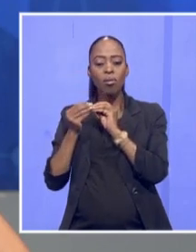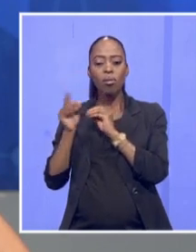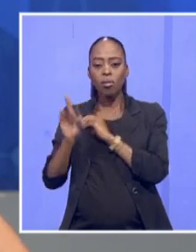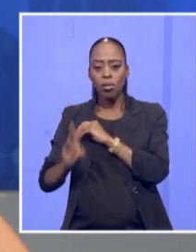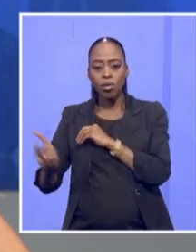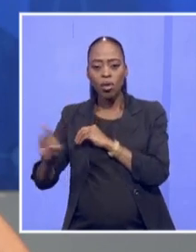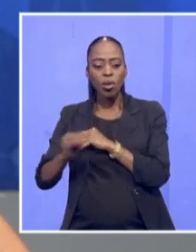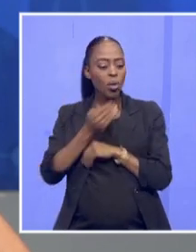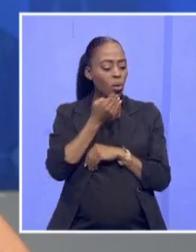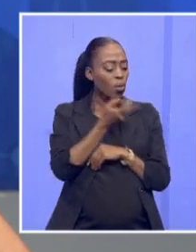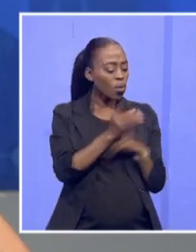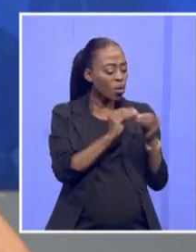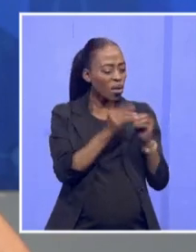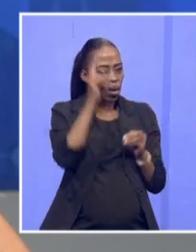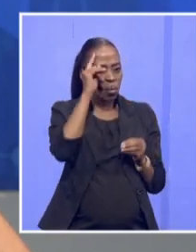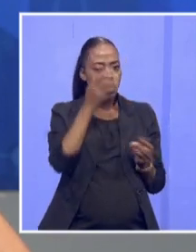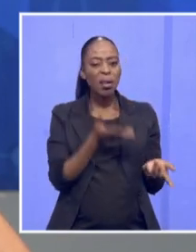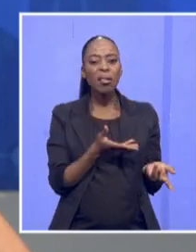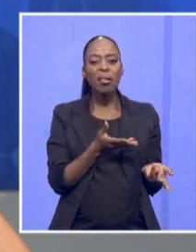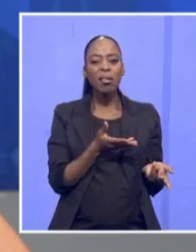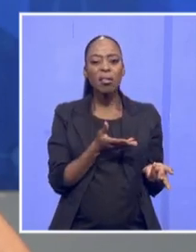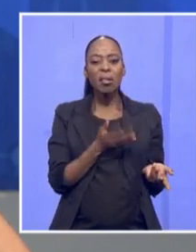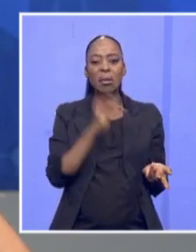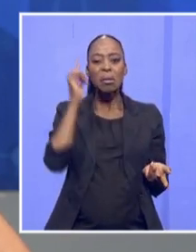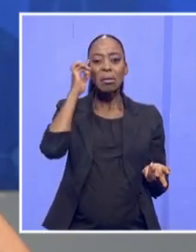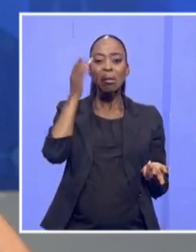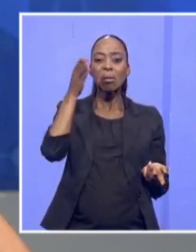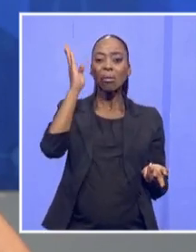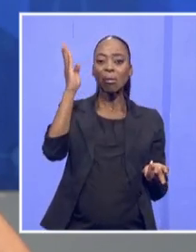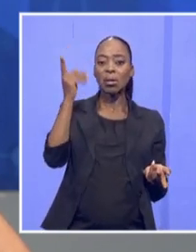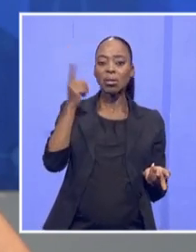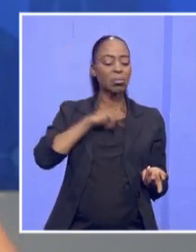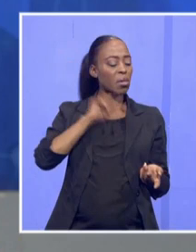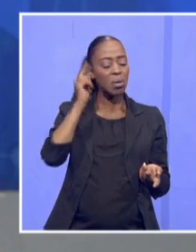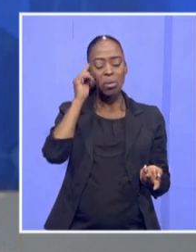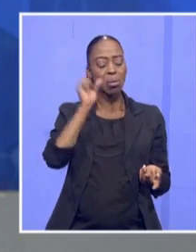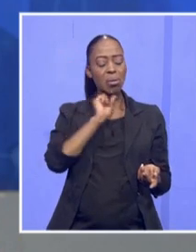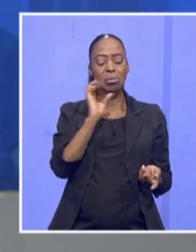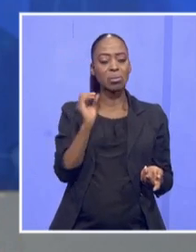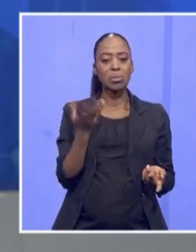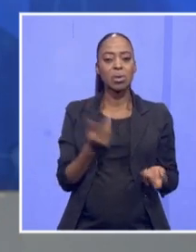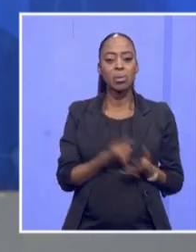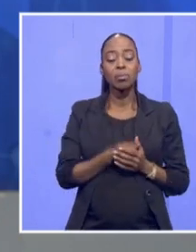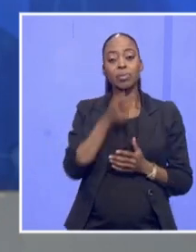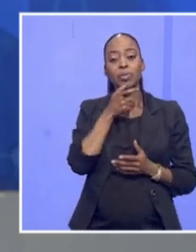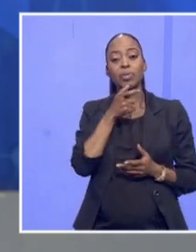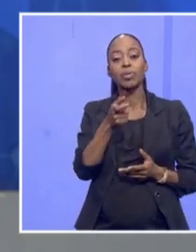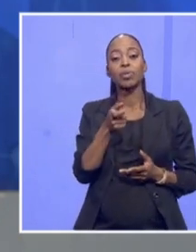animals. Who created the black man? Do you think God? I don't think so. Those are the words